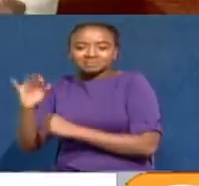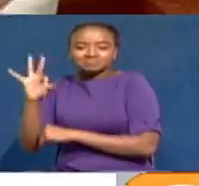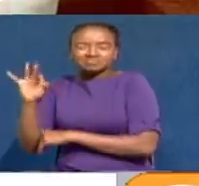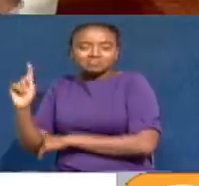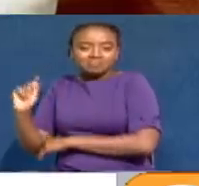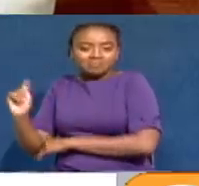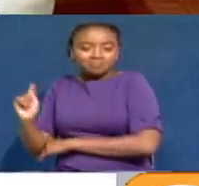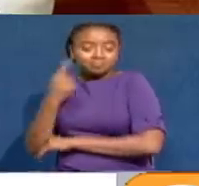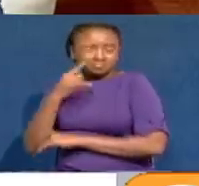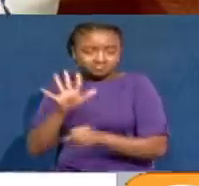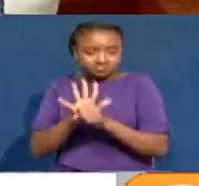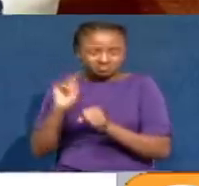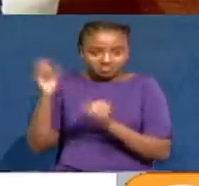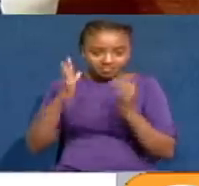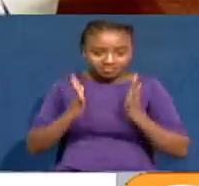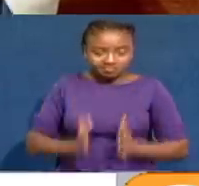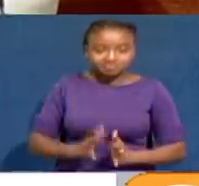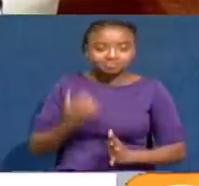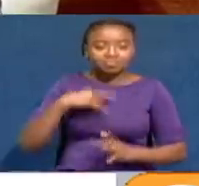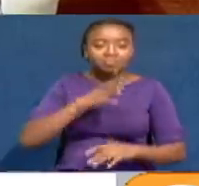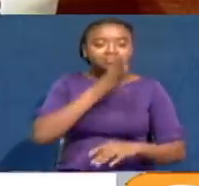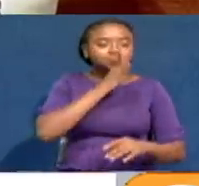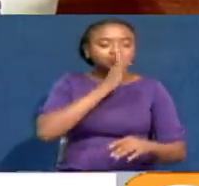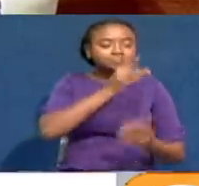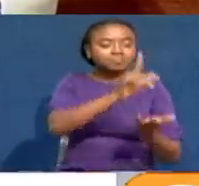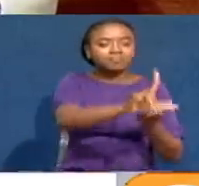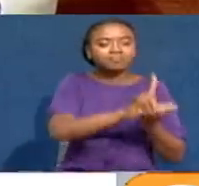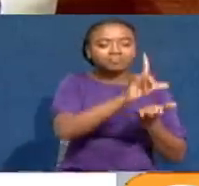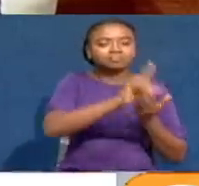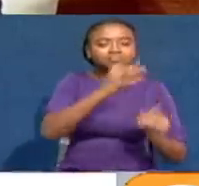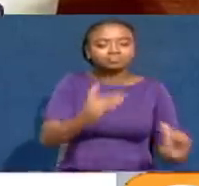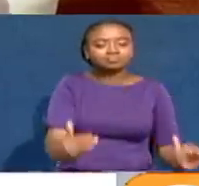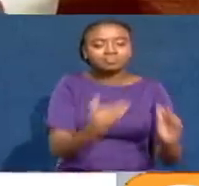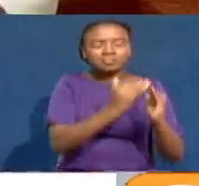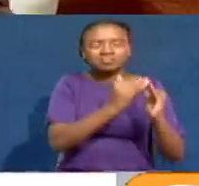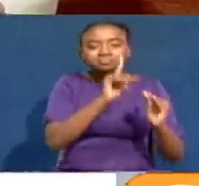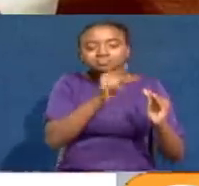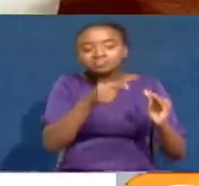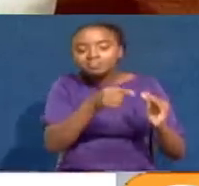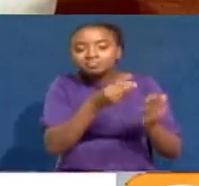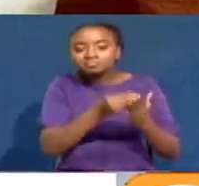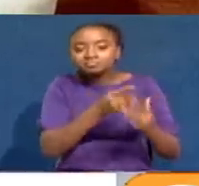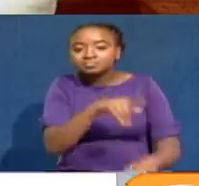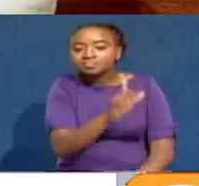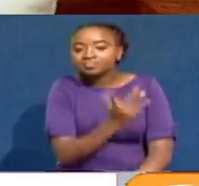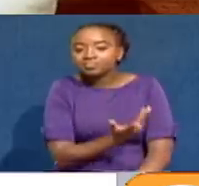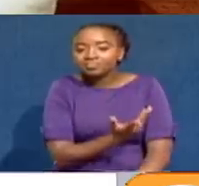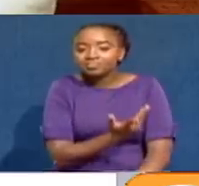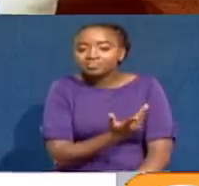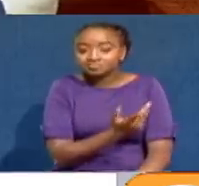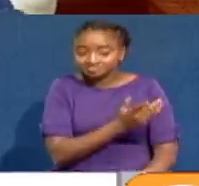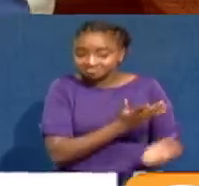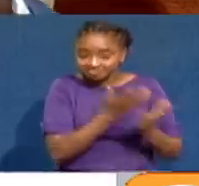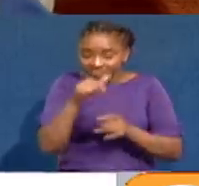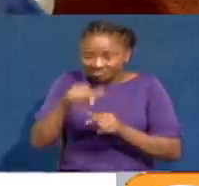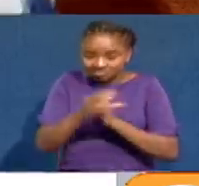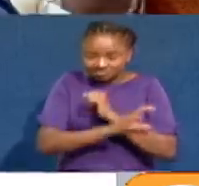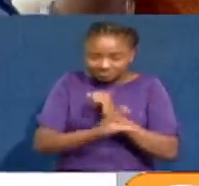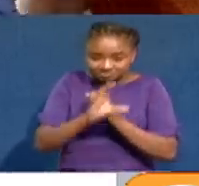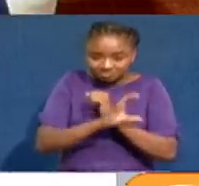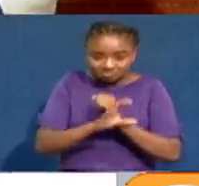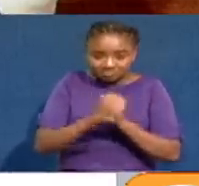people are angry is because we have overborrowed, but unfortunately most of the money that we have overborrowed has not come to this economy. Most of it